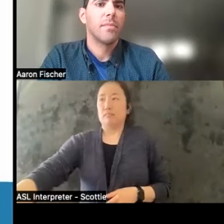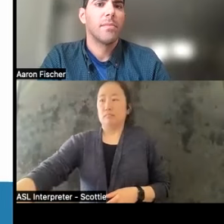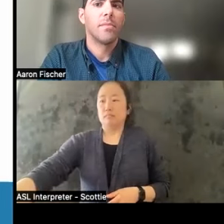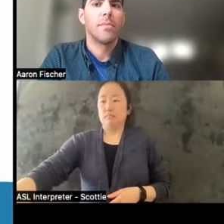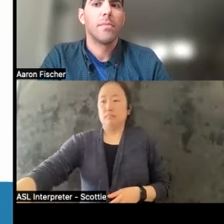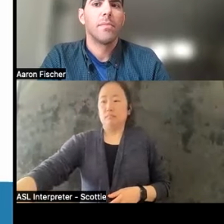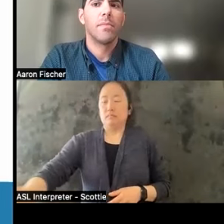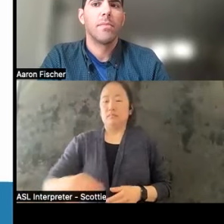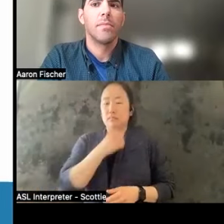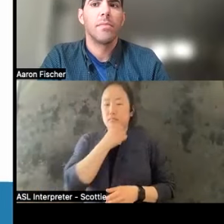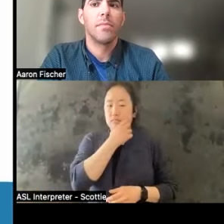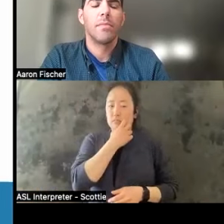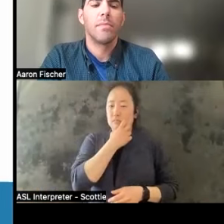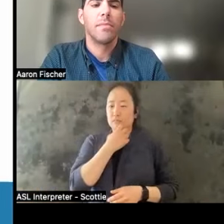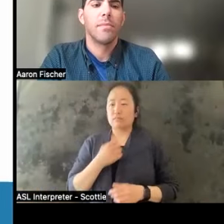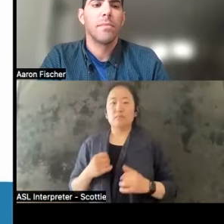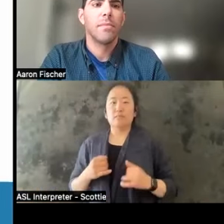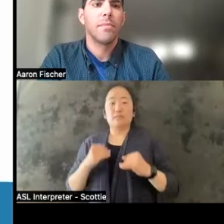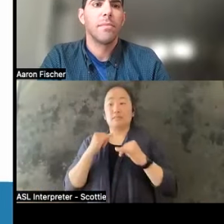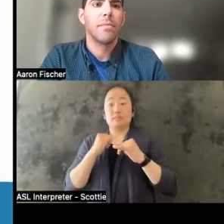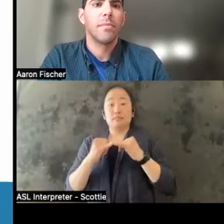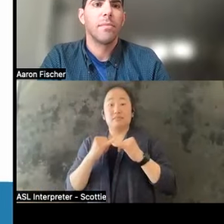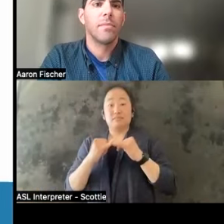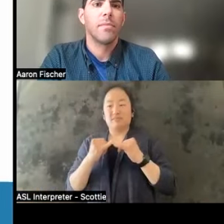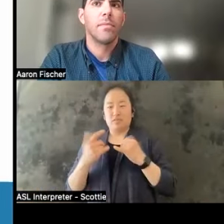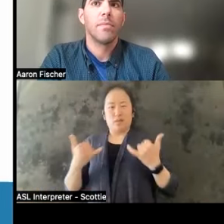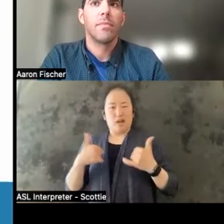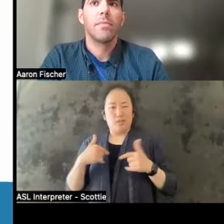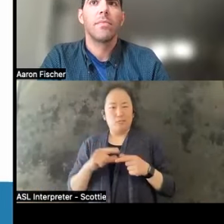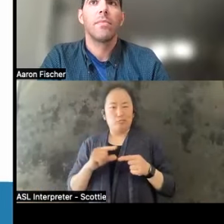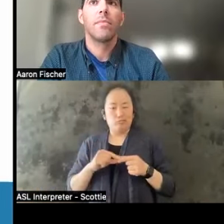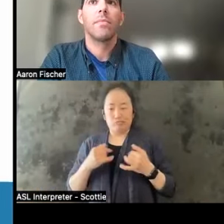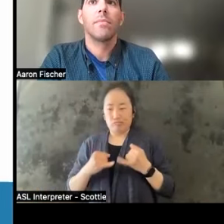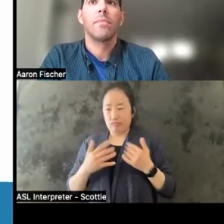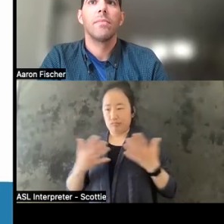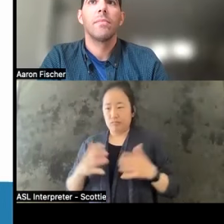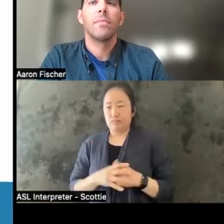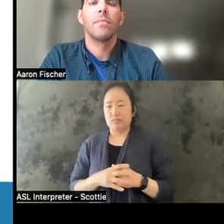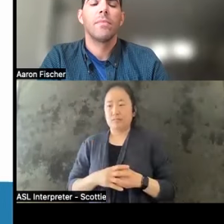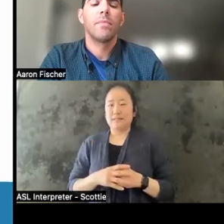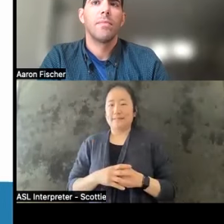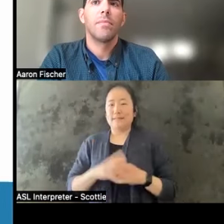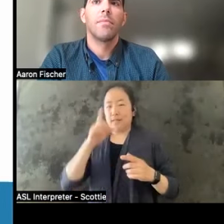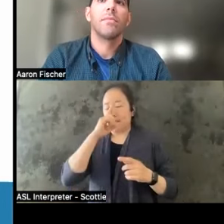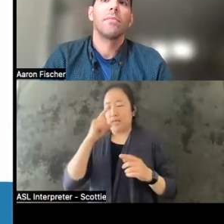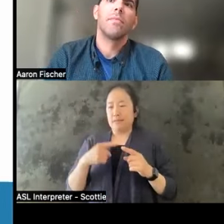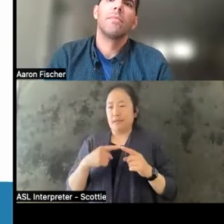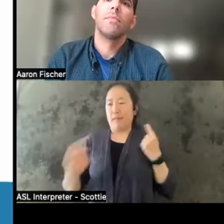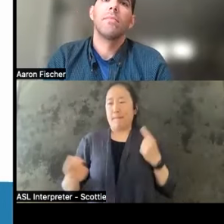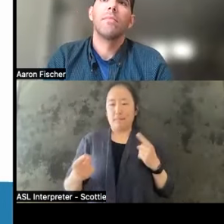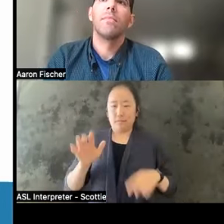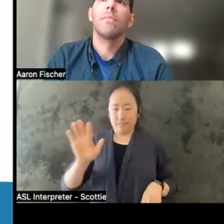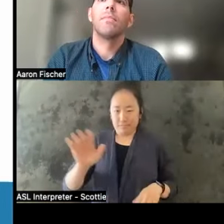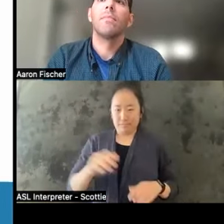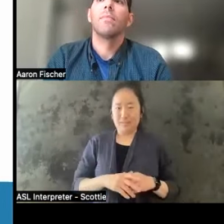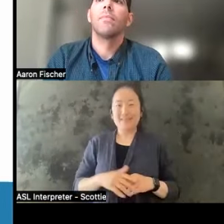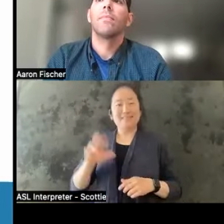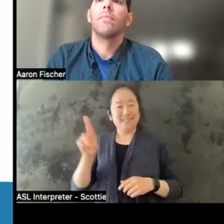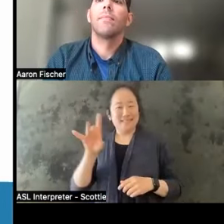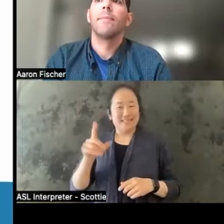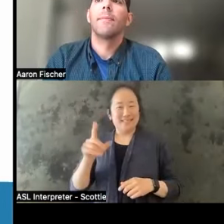The last slide that I'm going to talk about right now is sort of the counterpoint to that. Although most of the clients